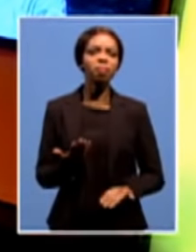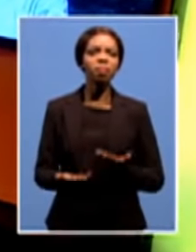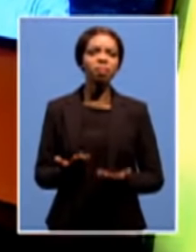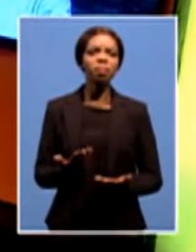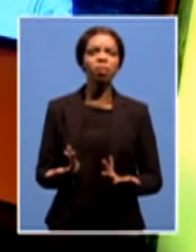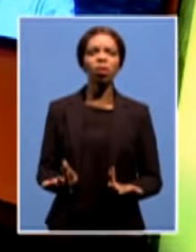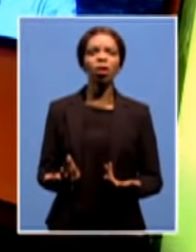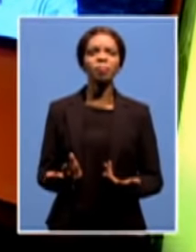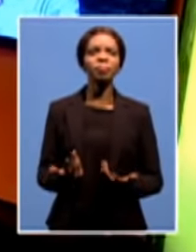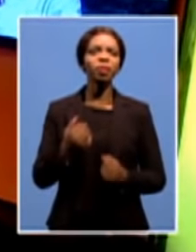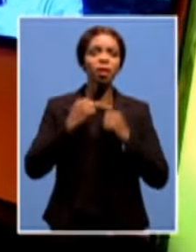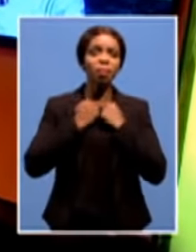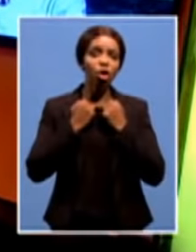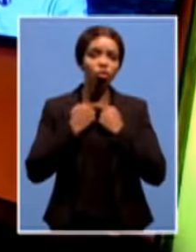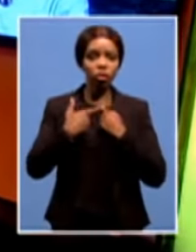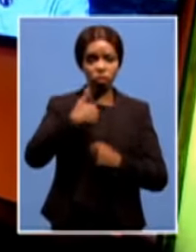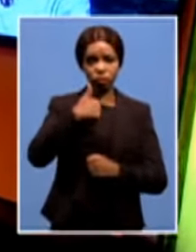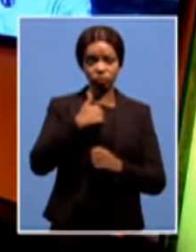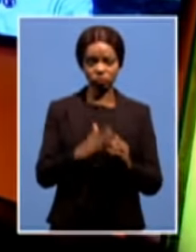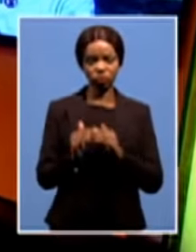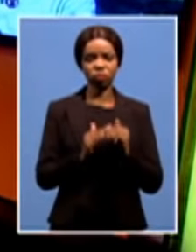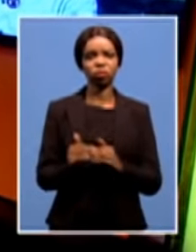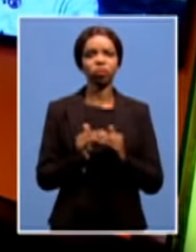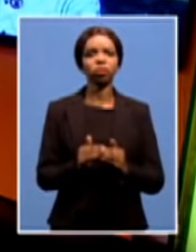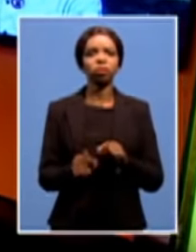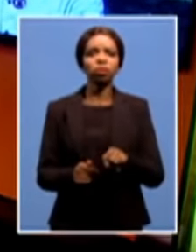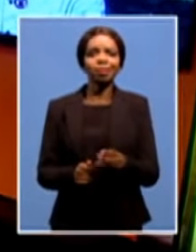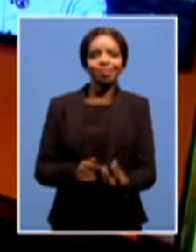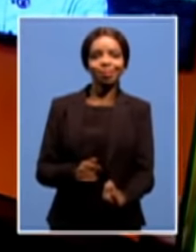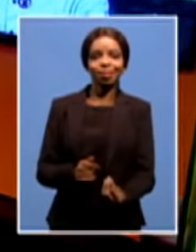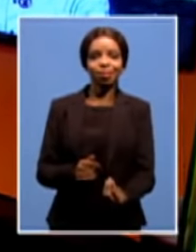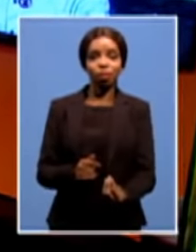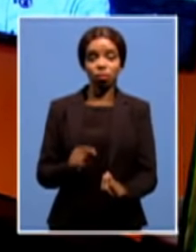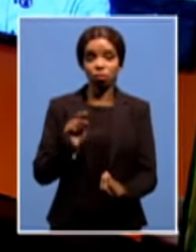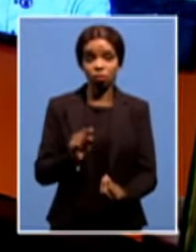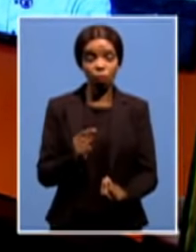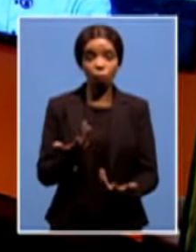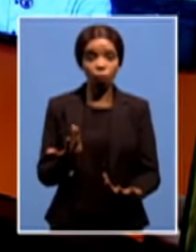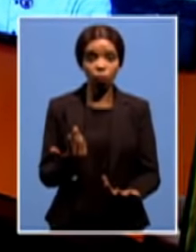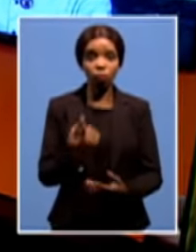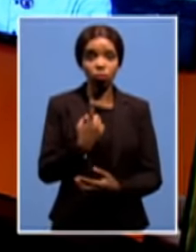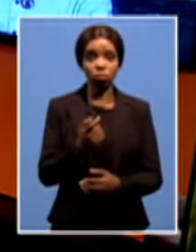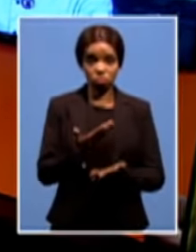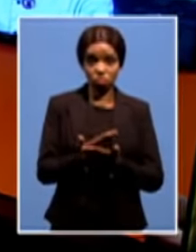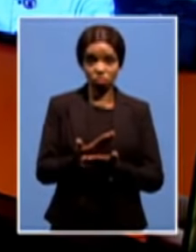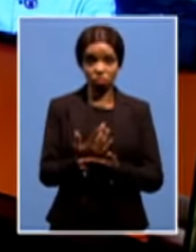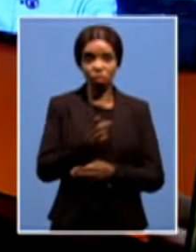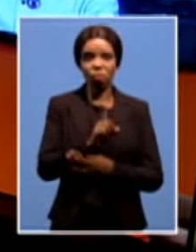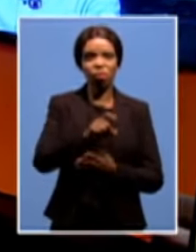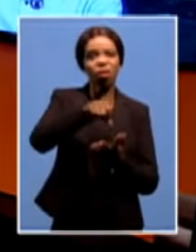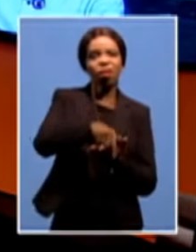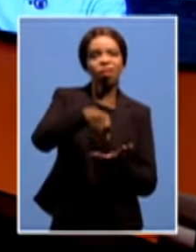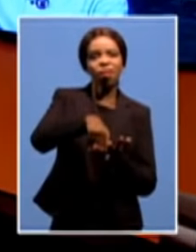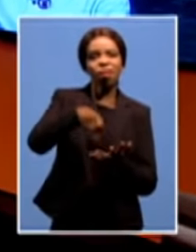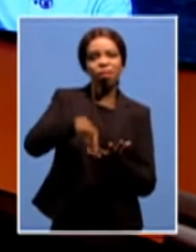parents and caregivers don't get this right? How critical is it, or can one make up for whatever gaps later